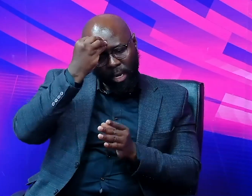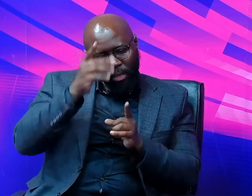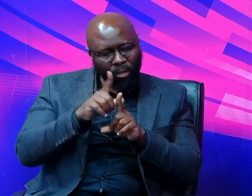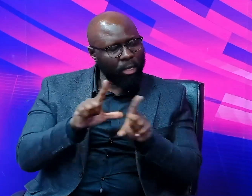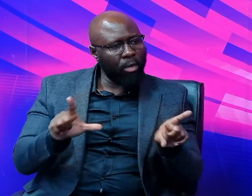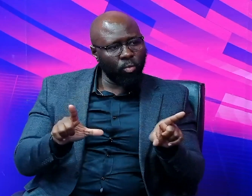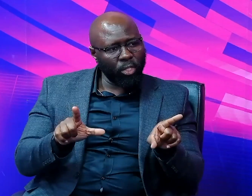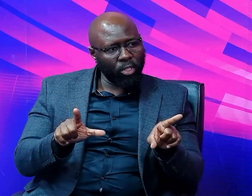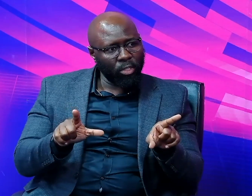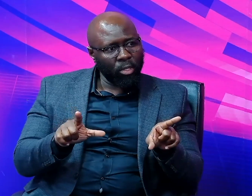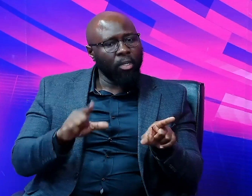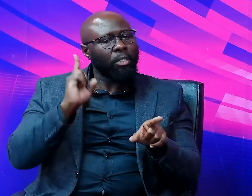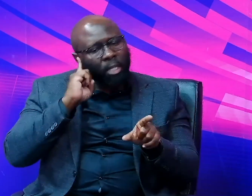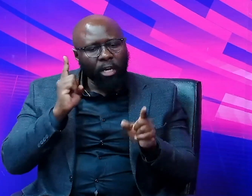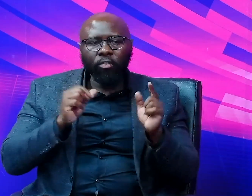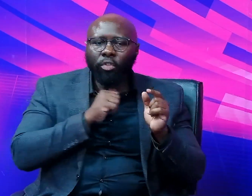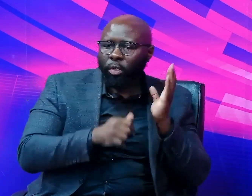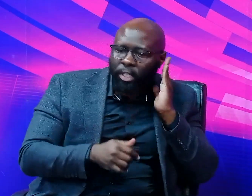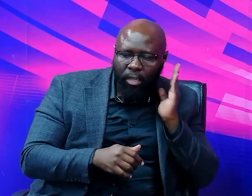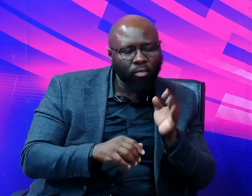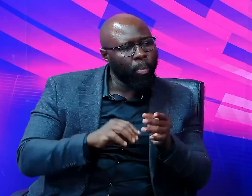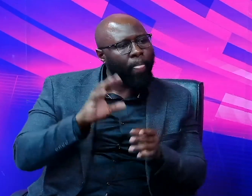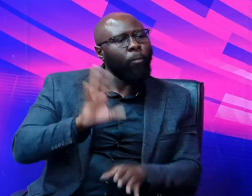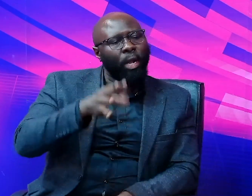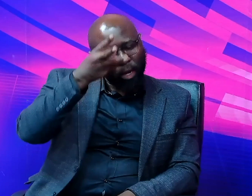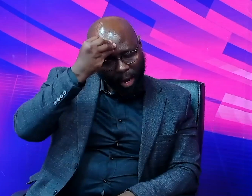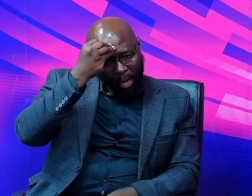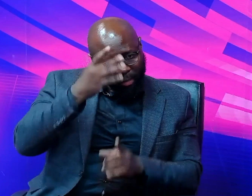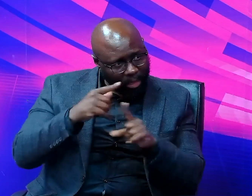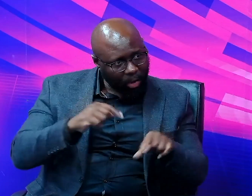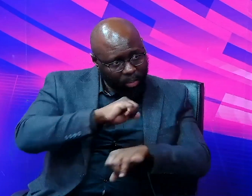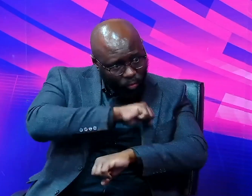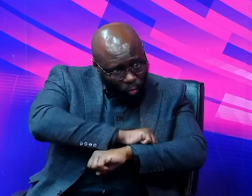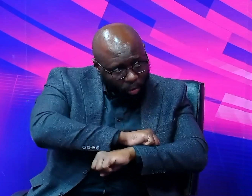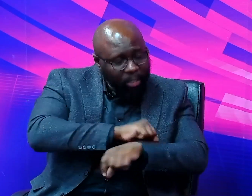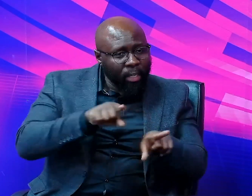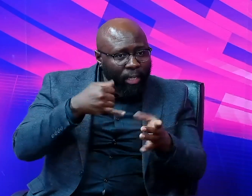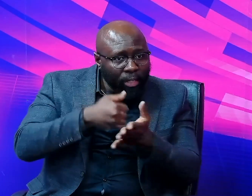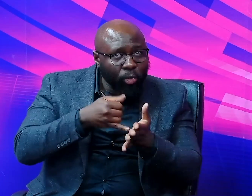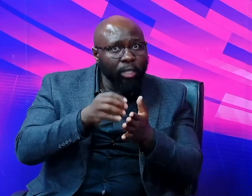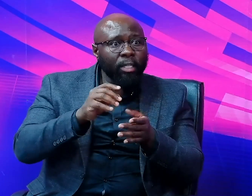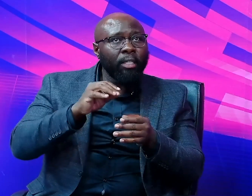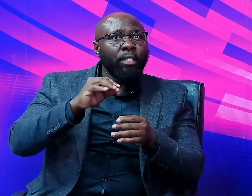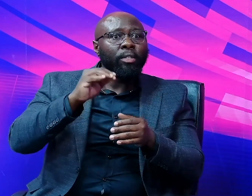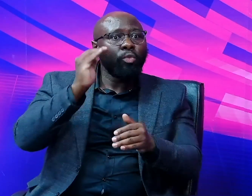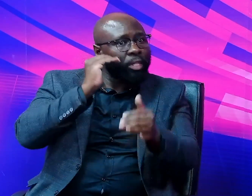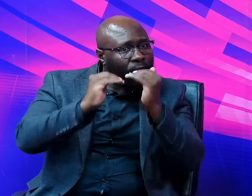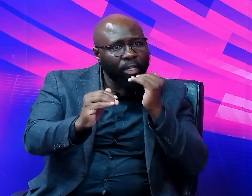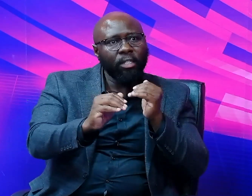learners will start learning sign language. Whether deaf or not deaf, all learners in school,